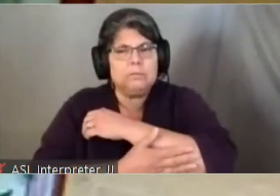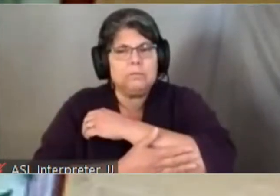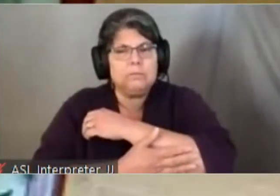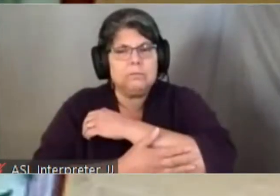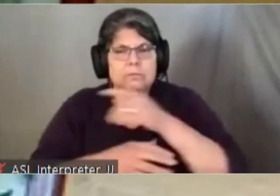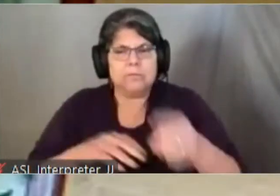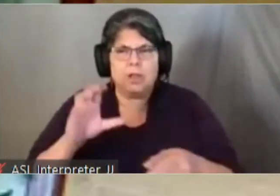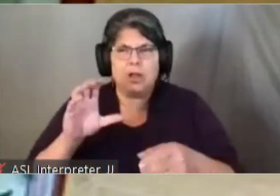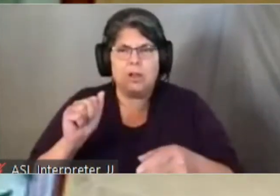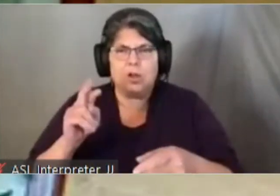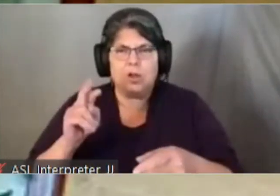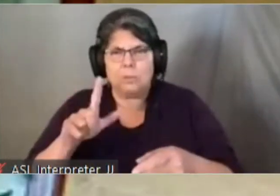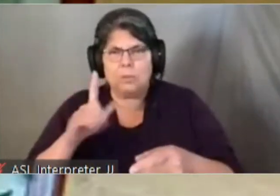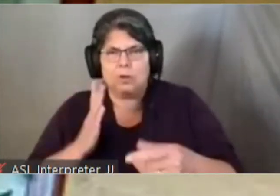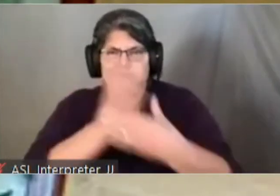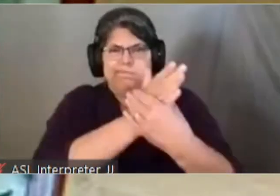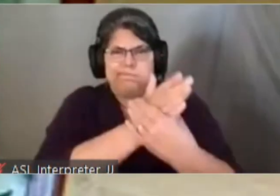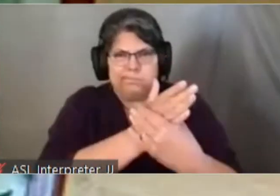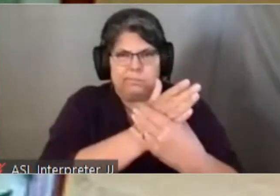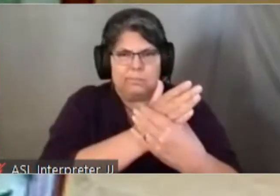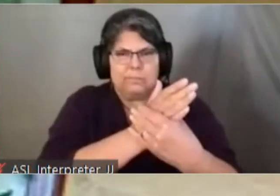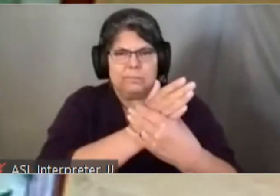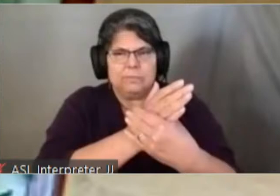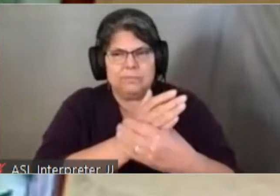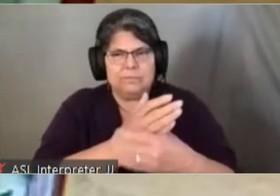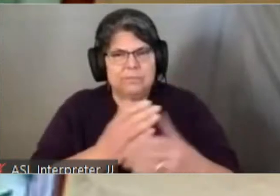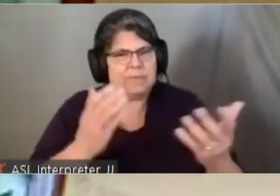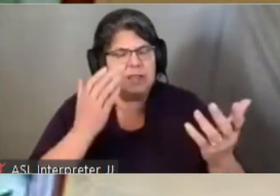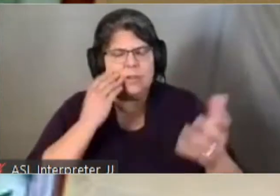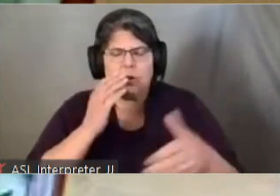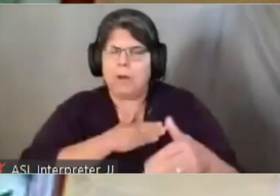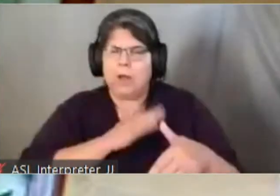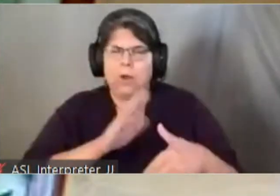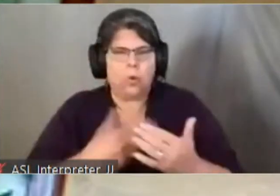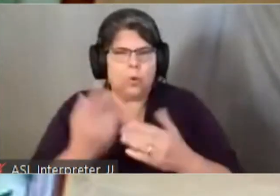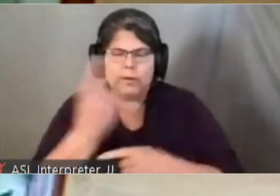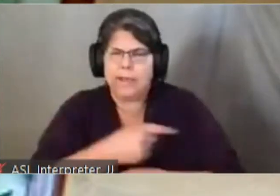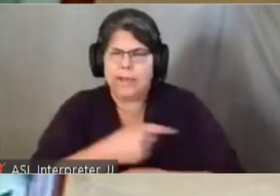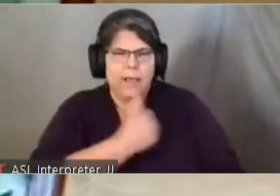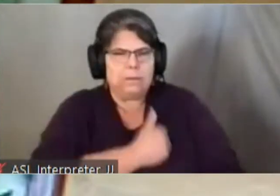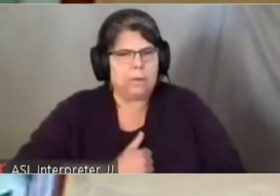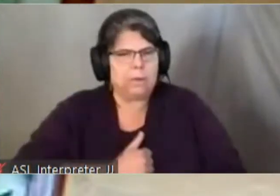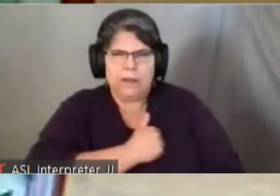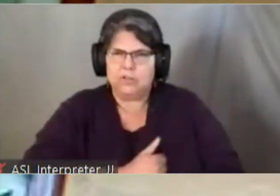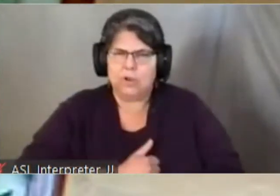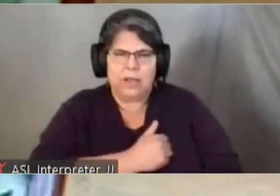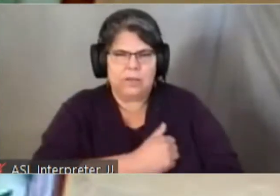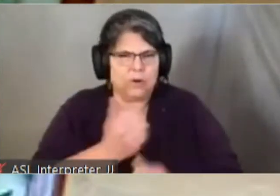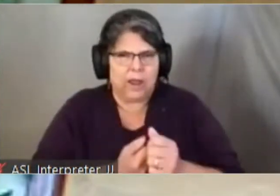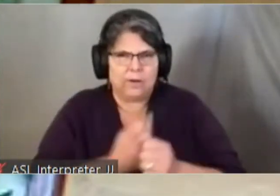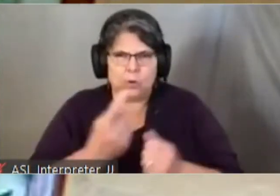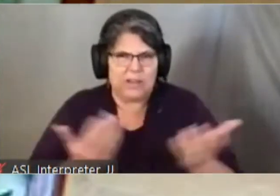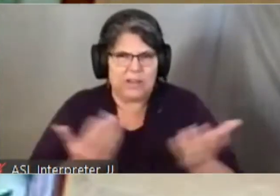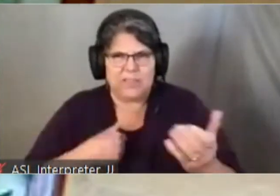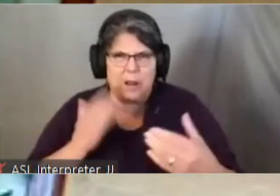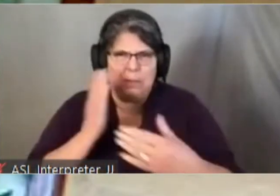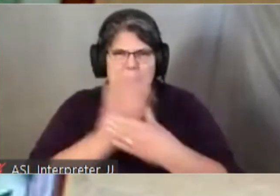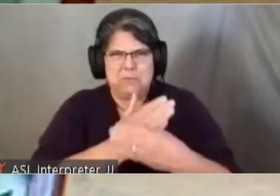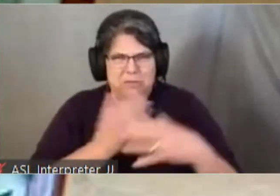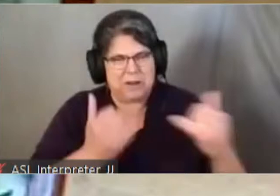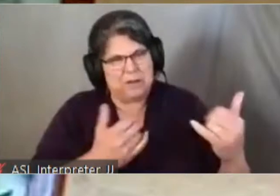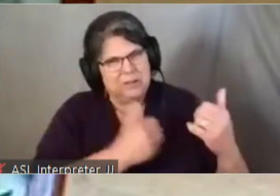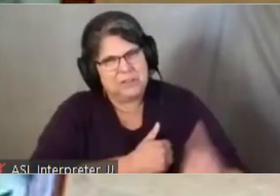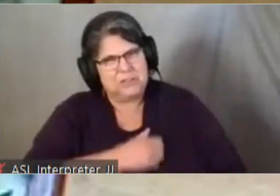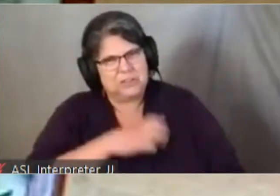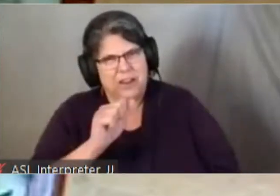Ashley, this is Carmel again. My apologies. This has been the whole day. I apologize to everyone on the call that I am interrupting Ashley, and to